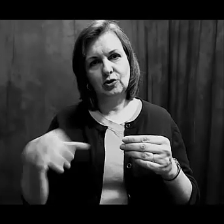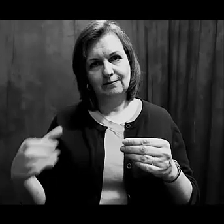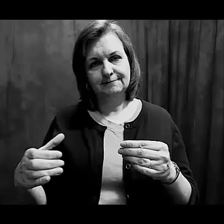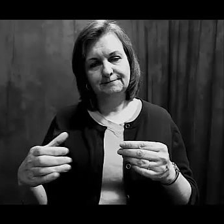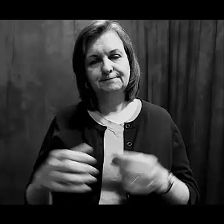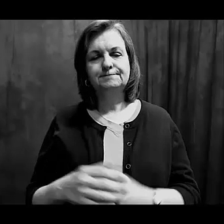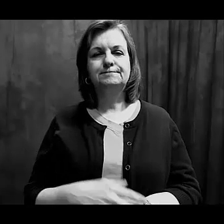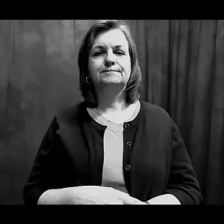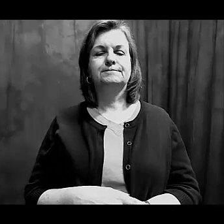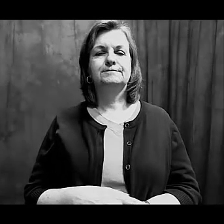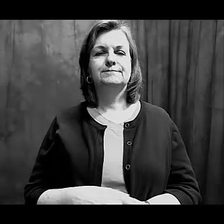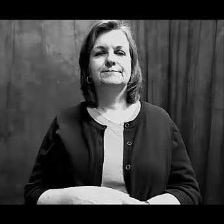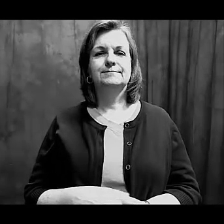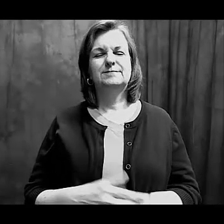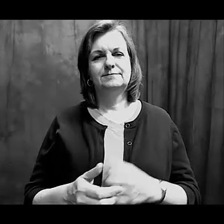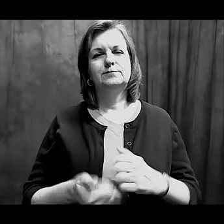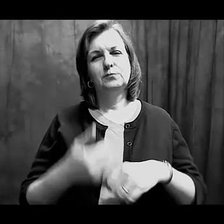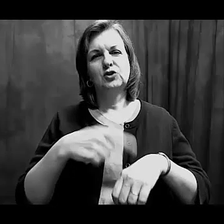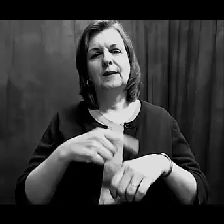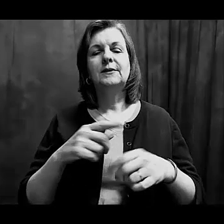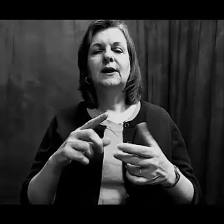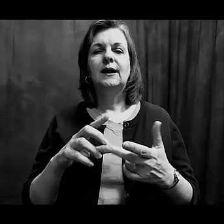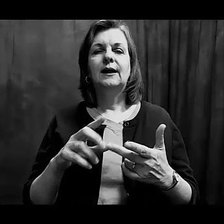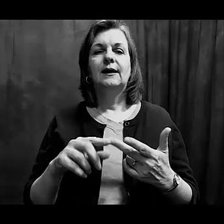one chromosome,